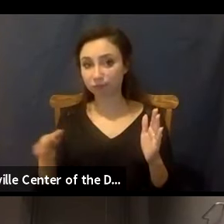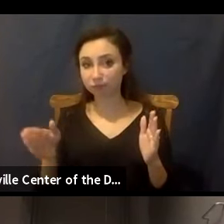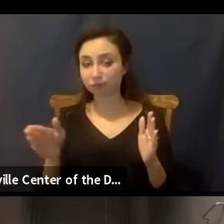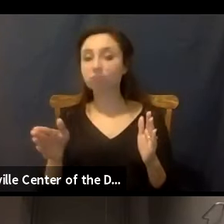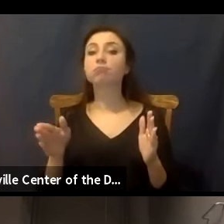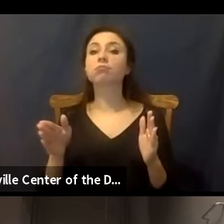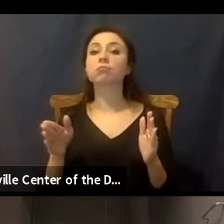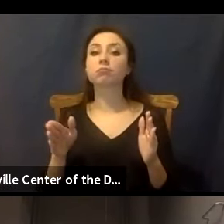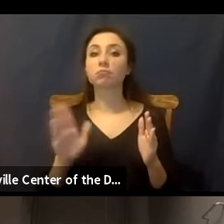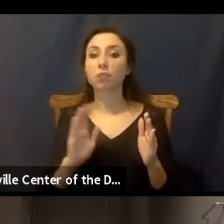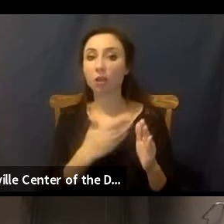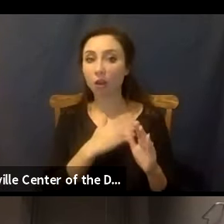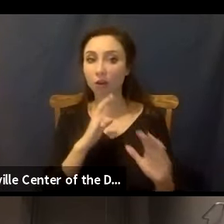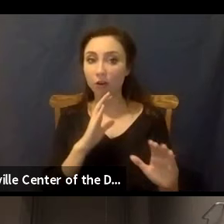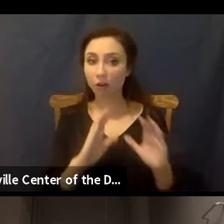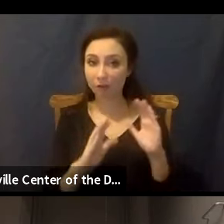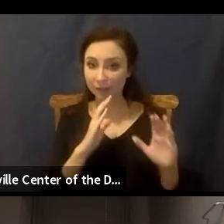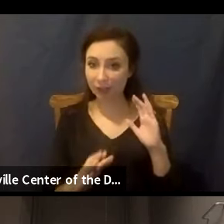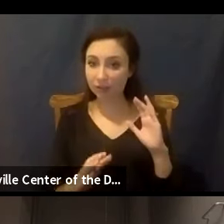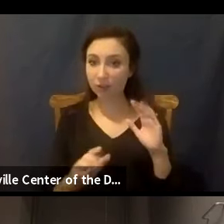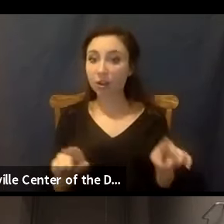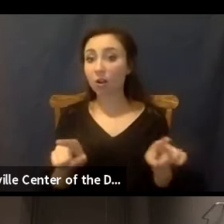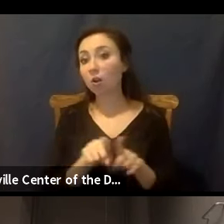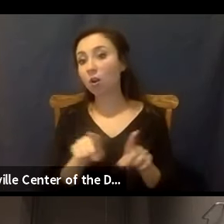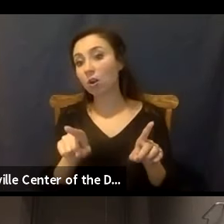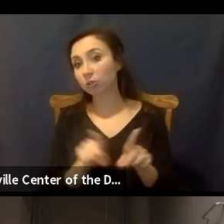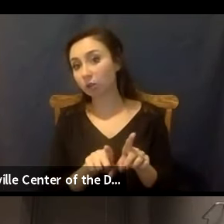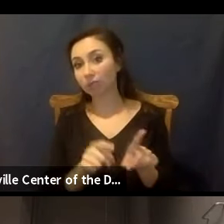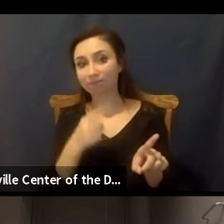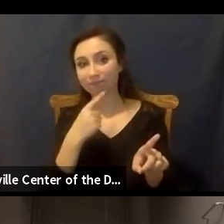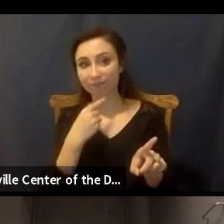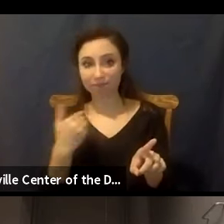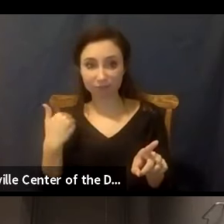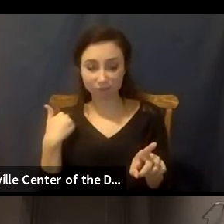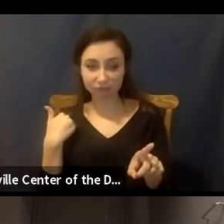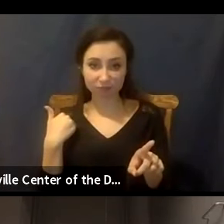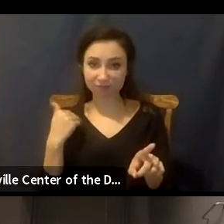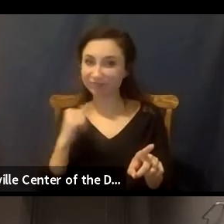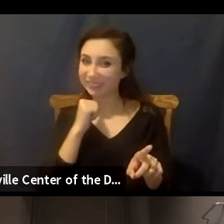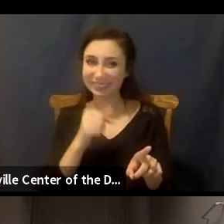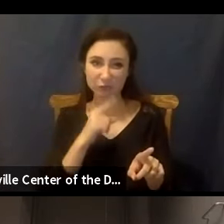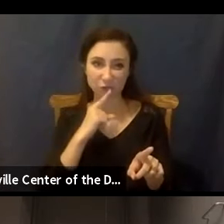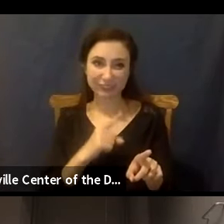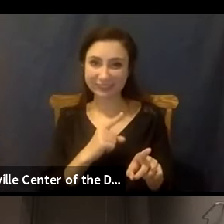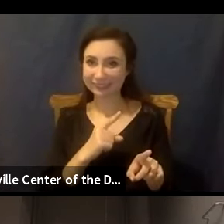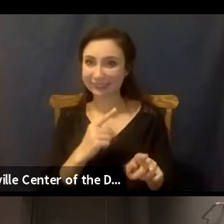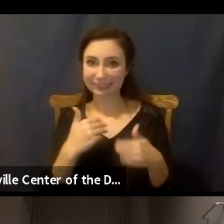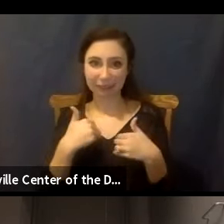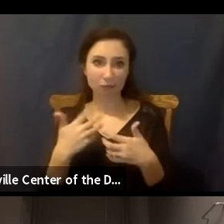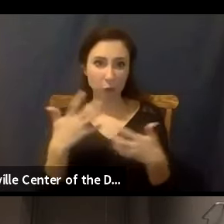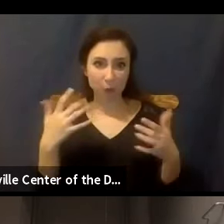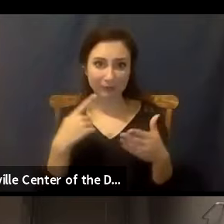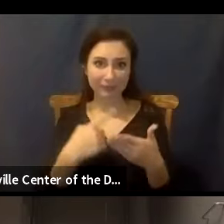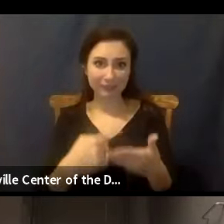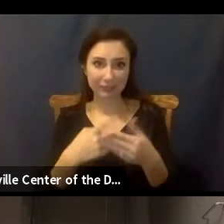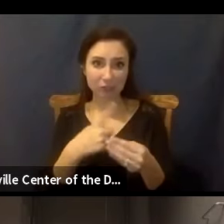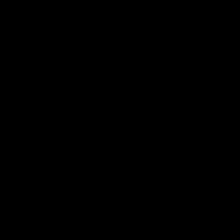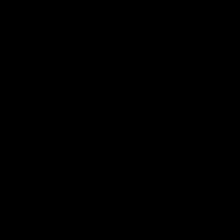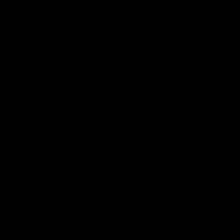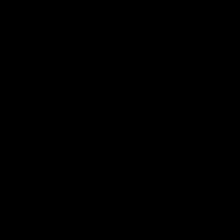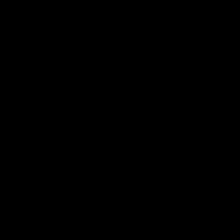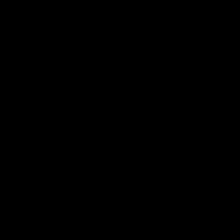our conversations. And also, as I mentioned earlier, although it didn't really get too much discussion, how we're going to